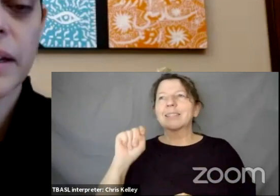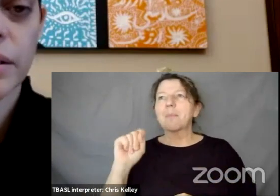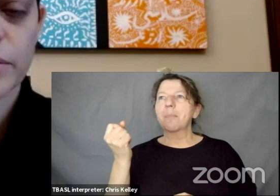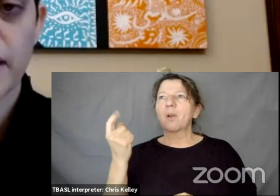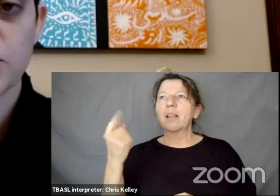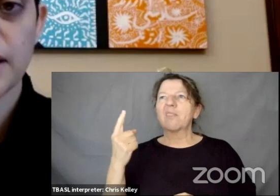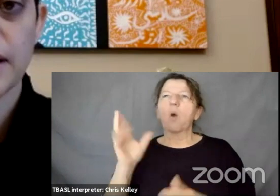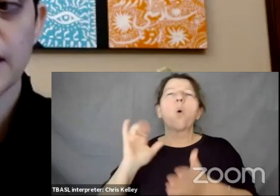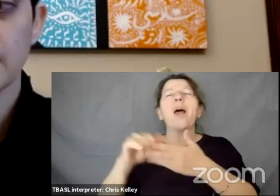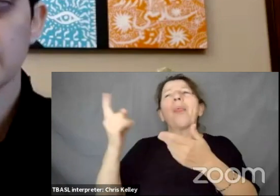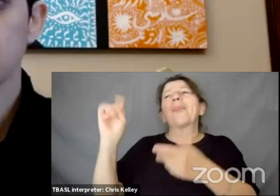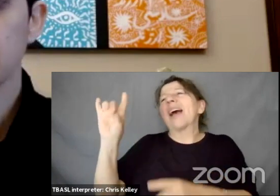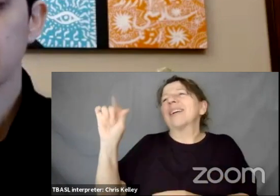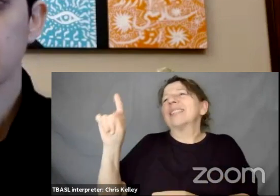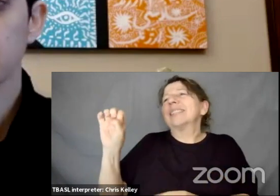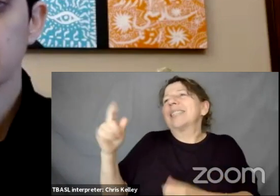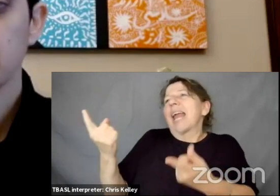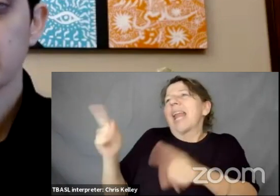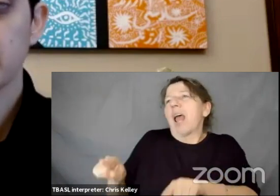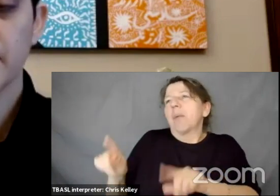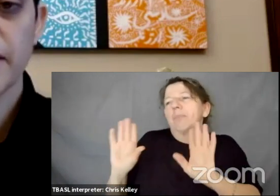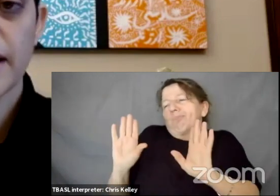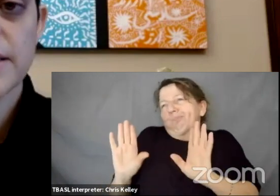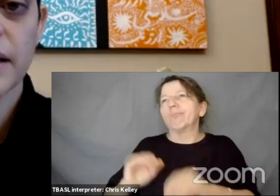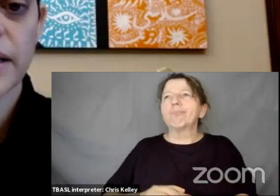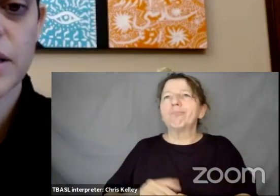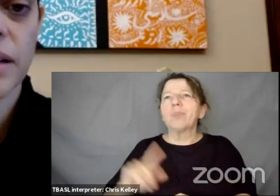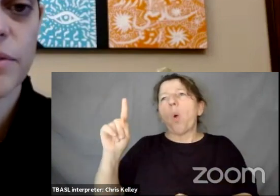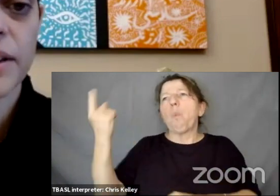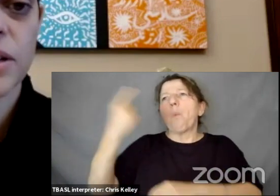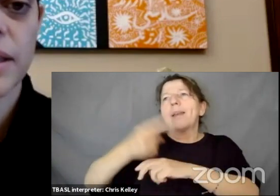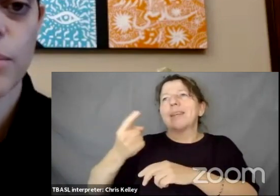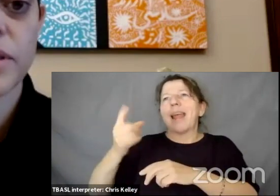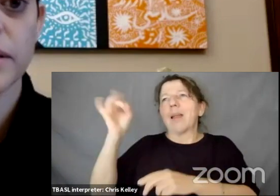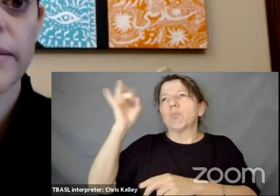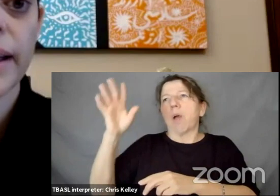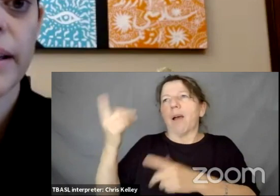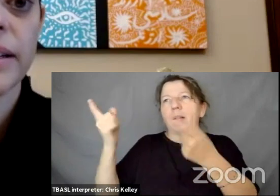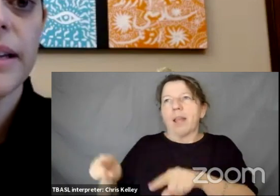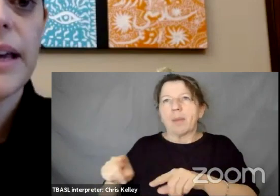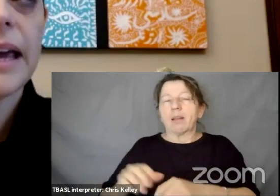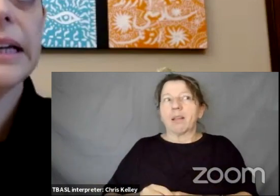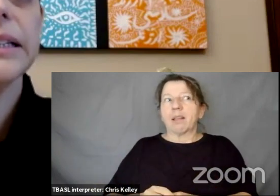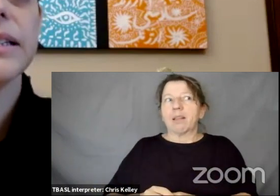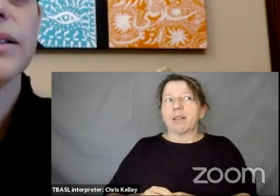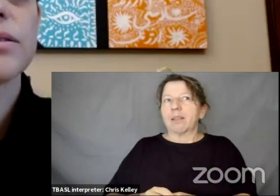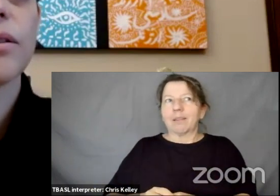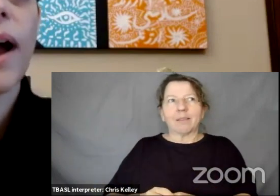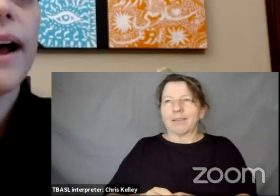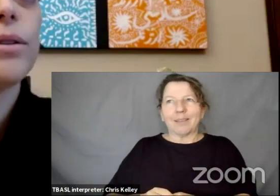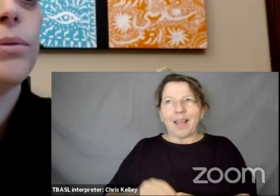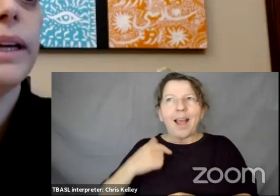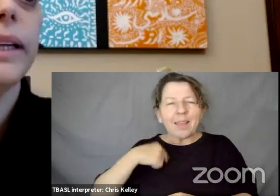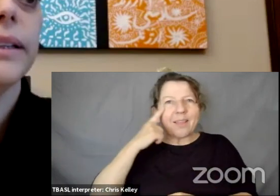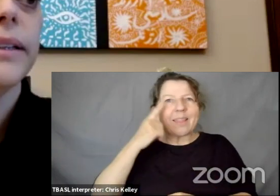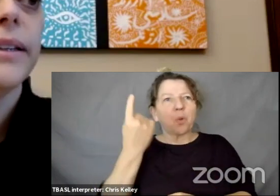a singular tragedy. And I think of it as an unleashing of tragedy that we're still living in. And so